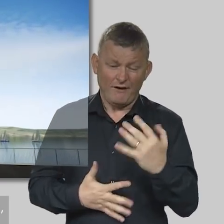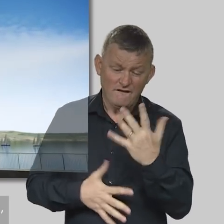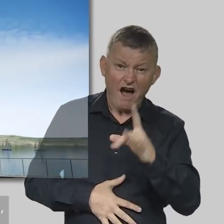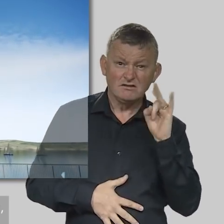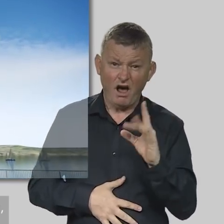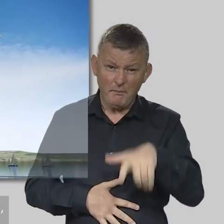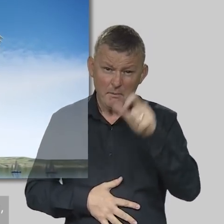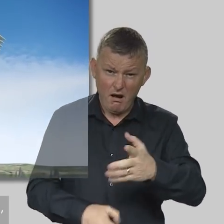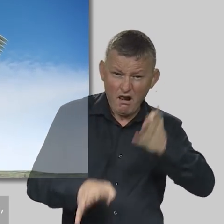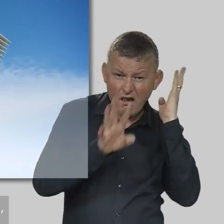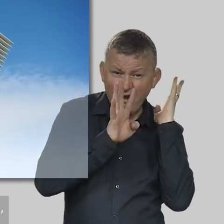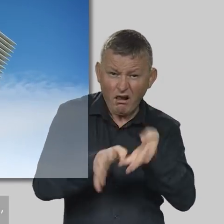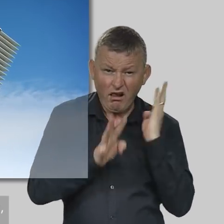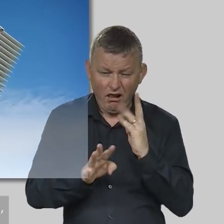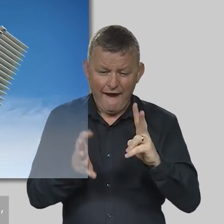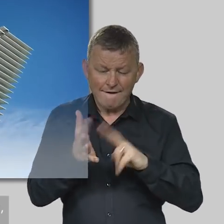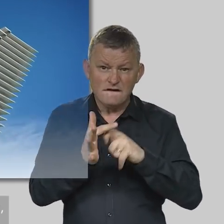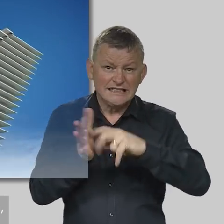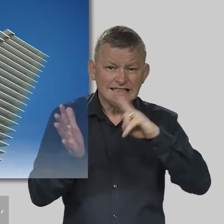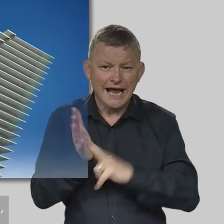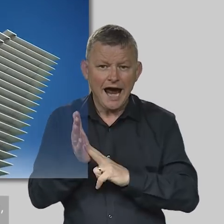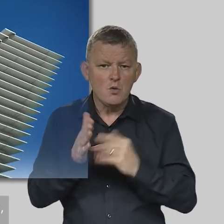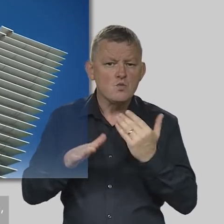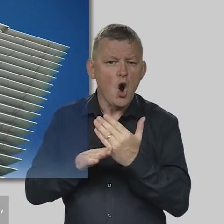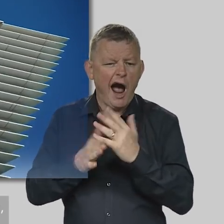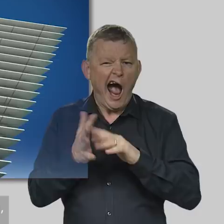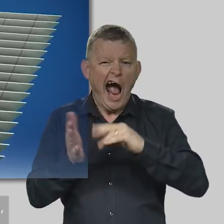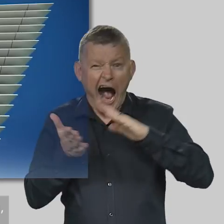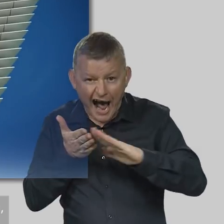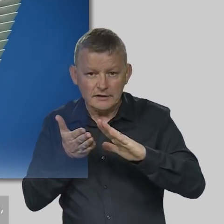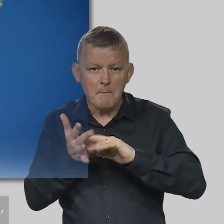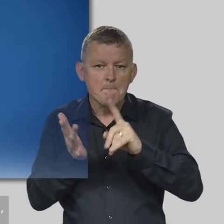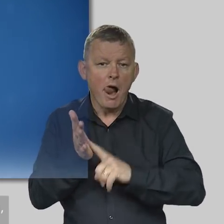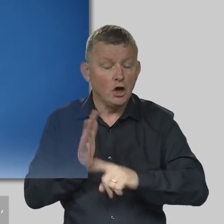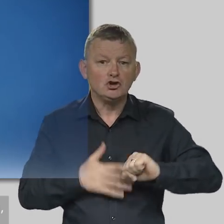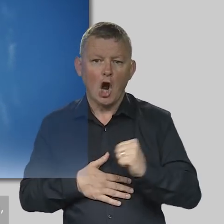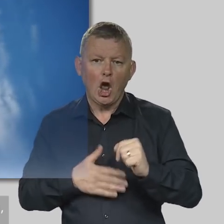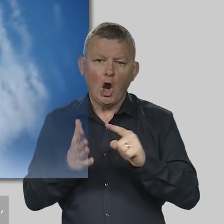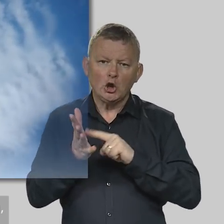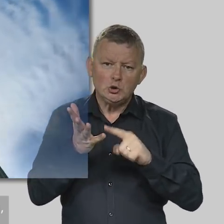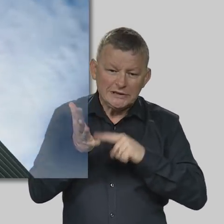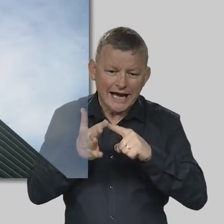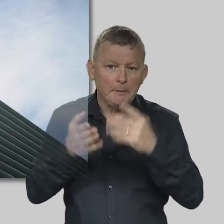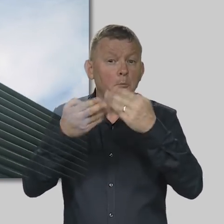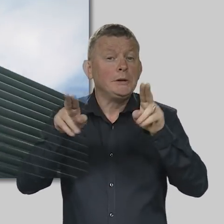visitor attraction, as is its sister museum, Verdant Works in High Mill, Scotland's Jute Museum.